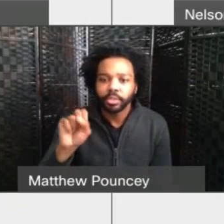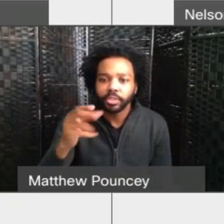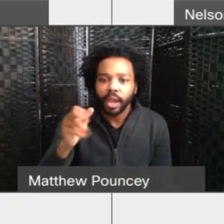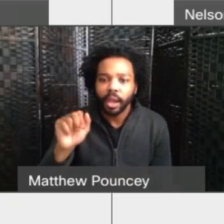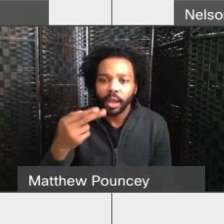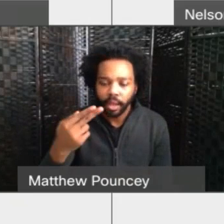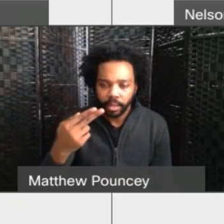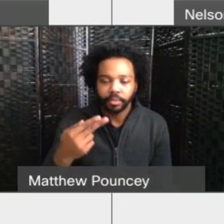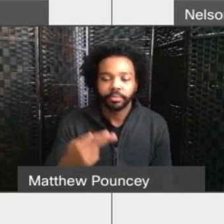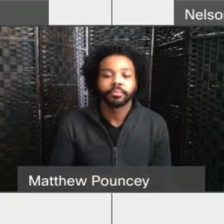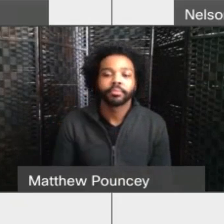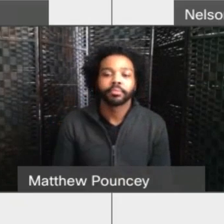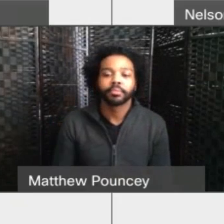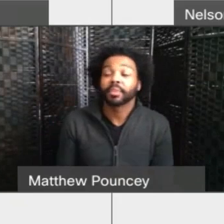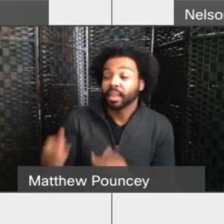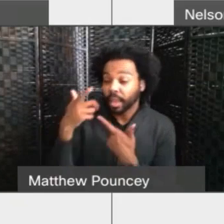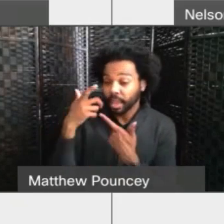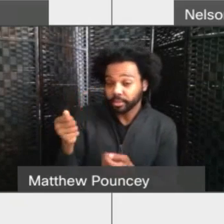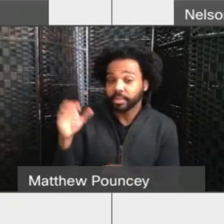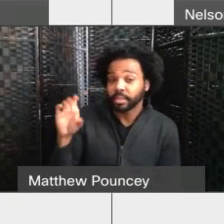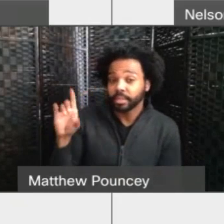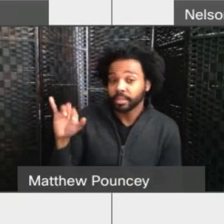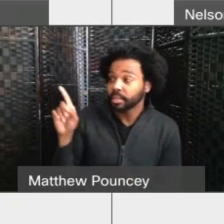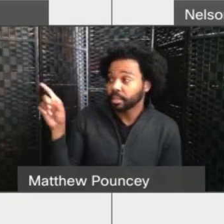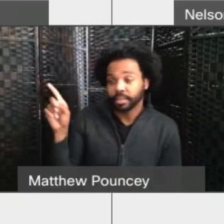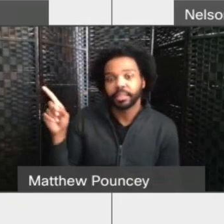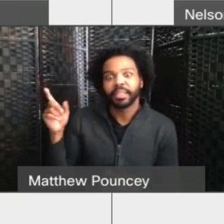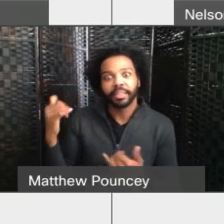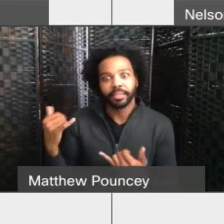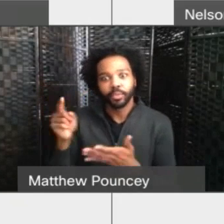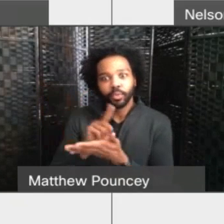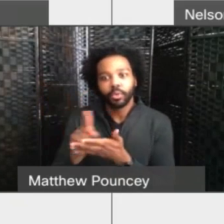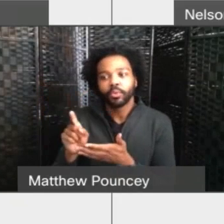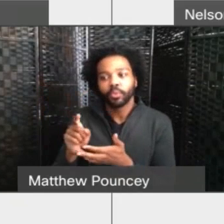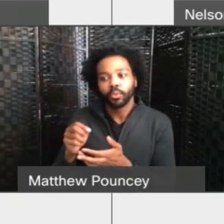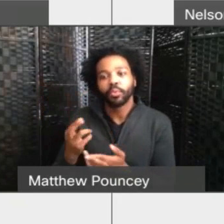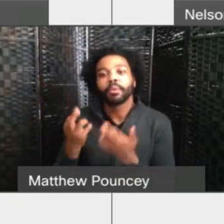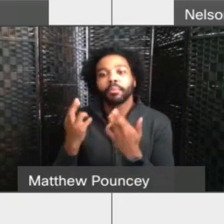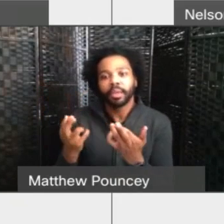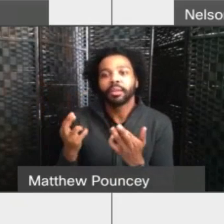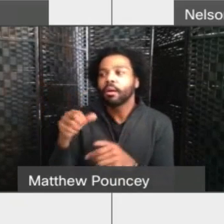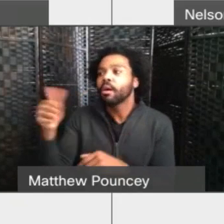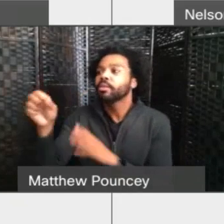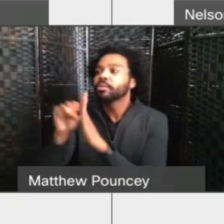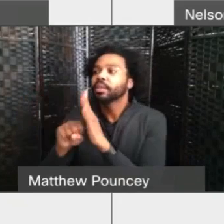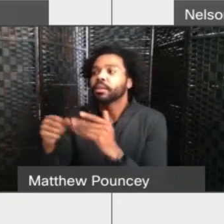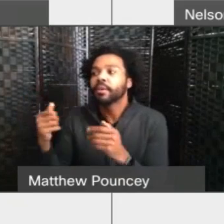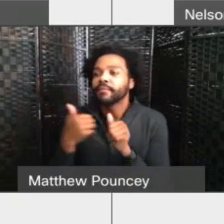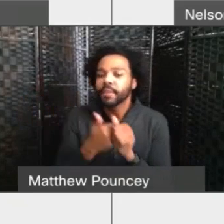Interestingly, the CDC this week then recommended that other states follow what DC had already done.